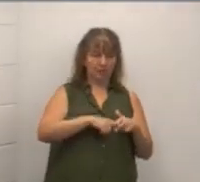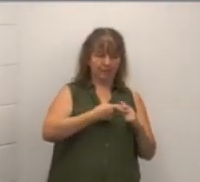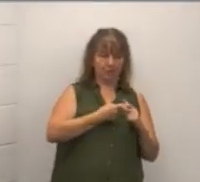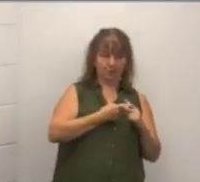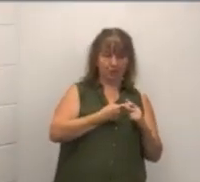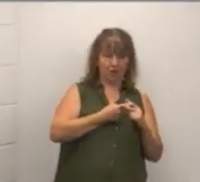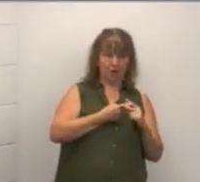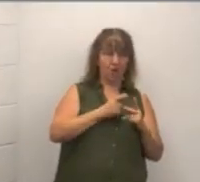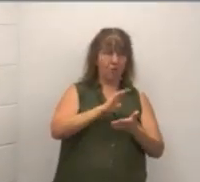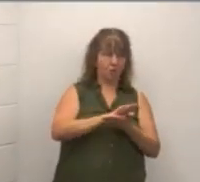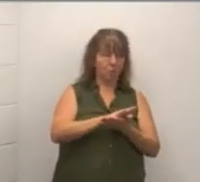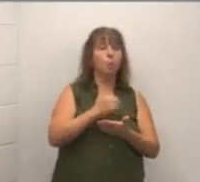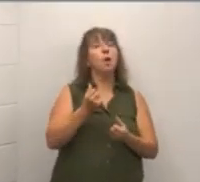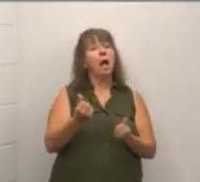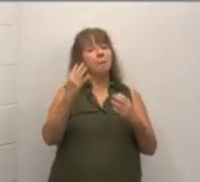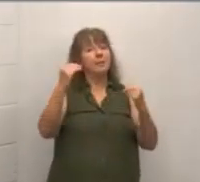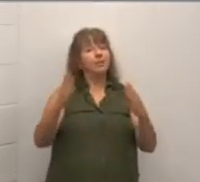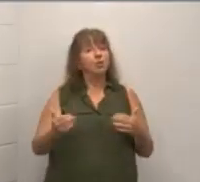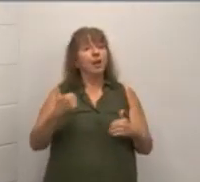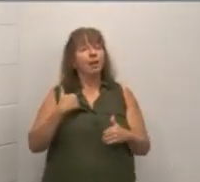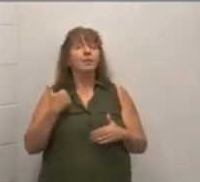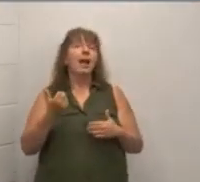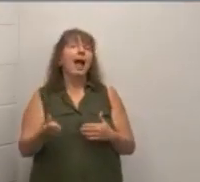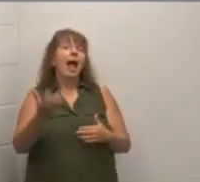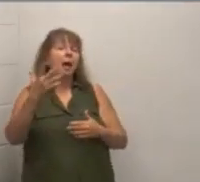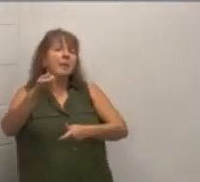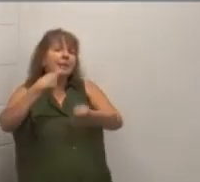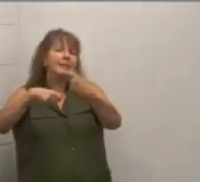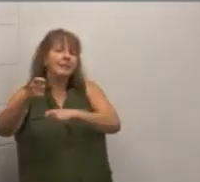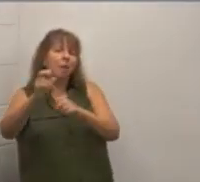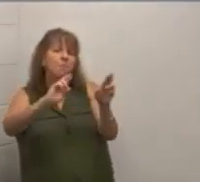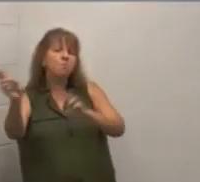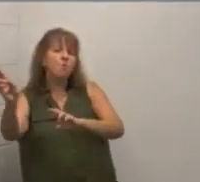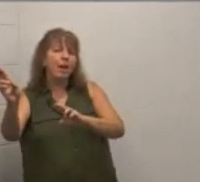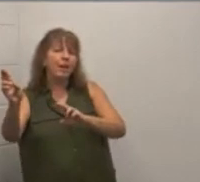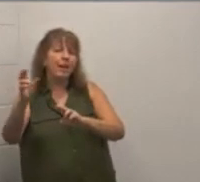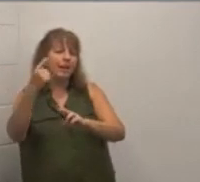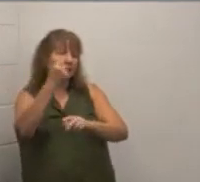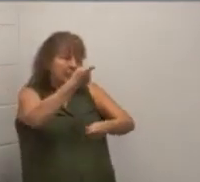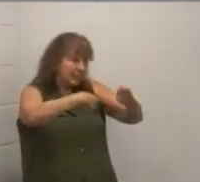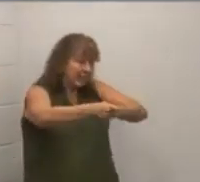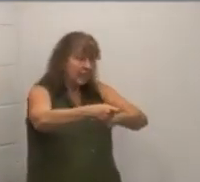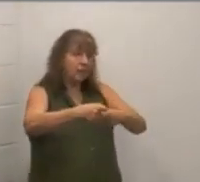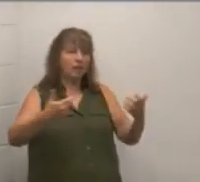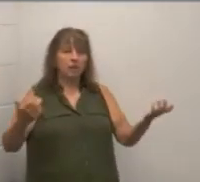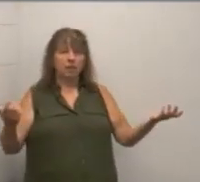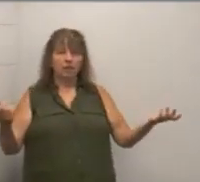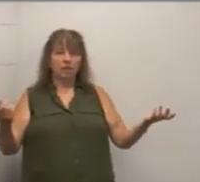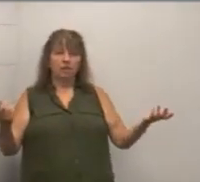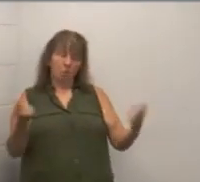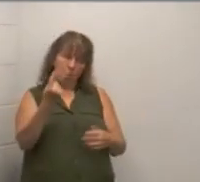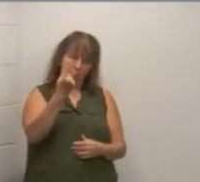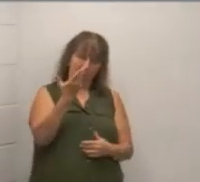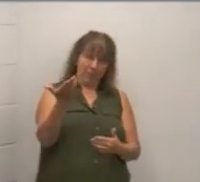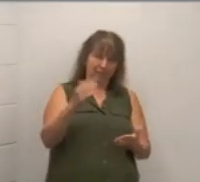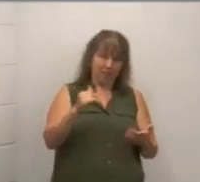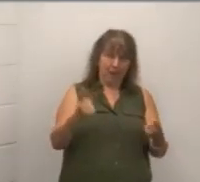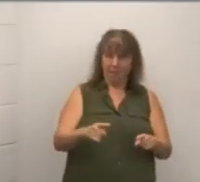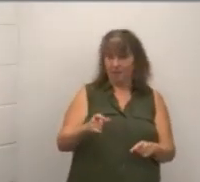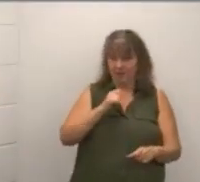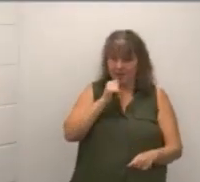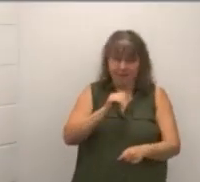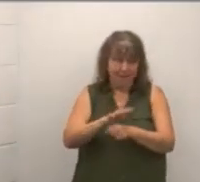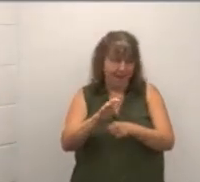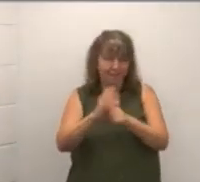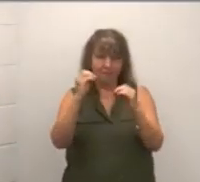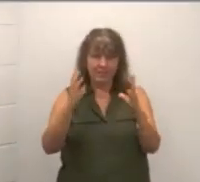of subs that we have. And if there's anything that would close school down, it would be one of the things is not having teachers to